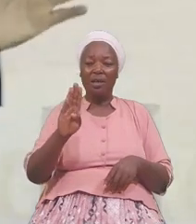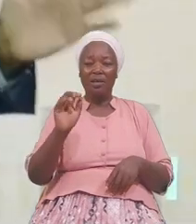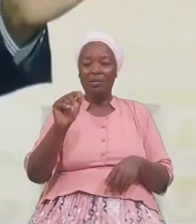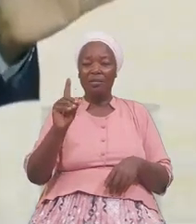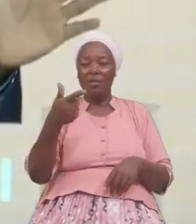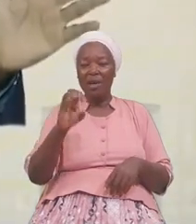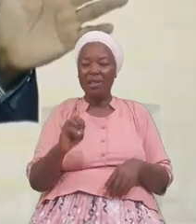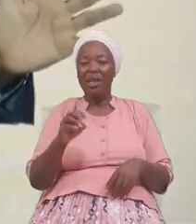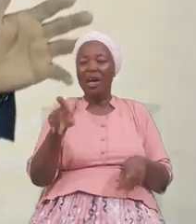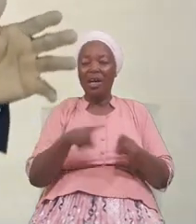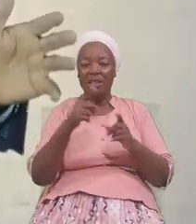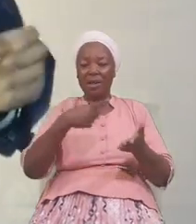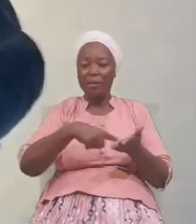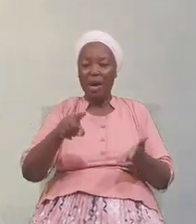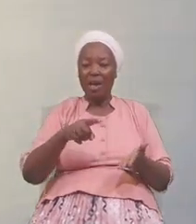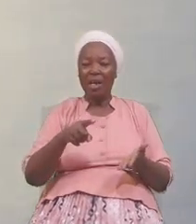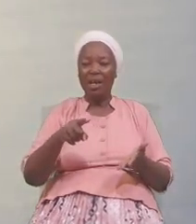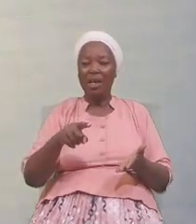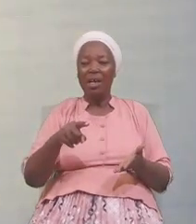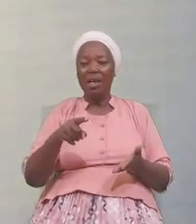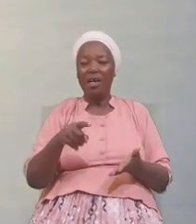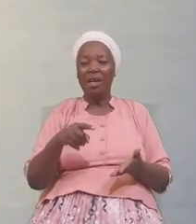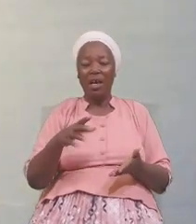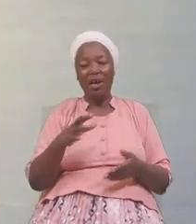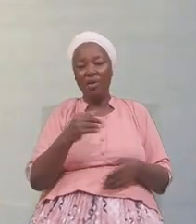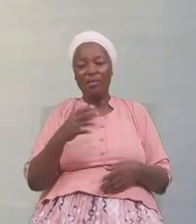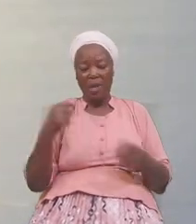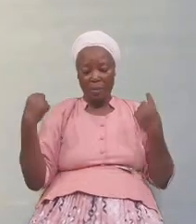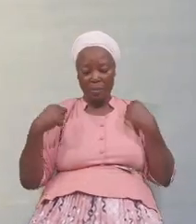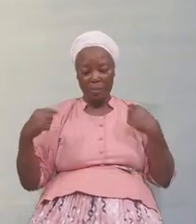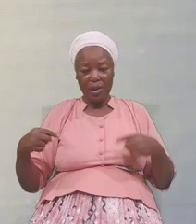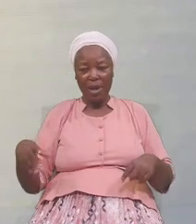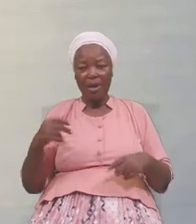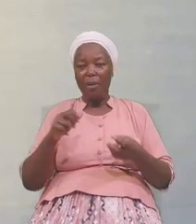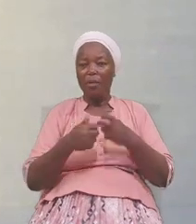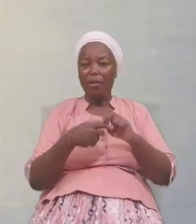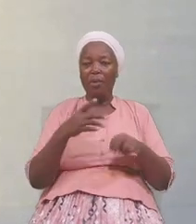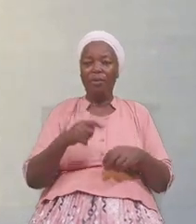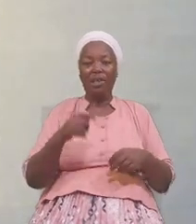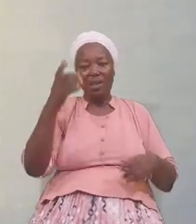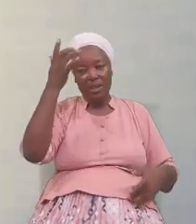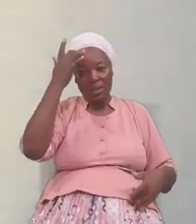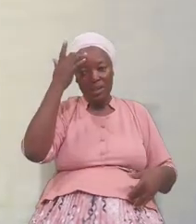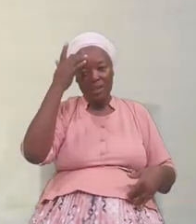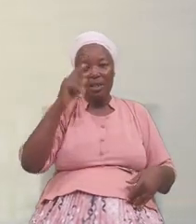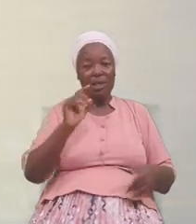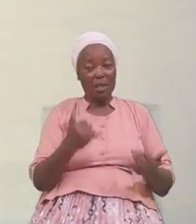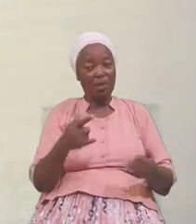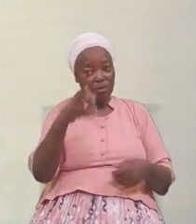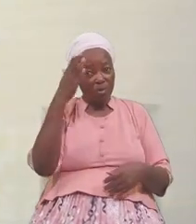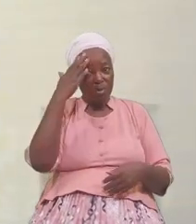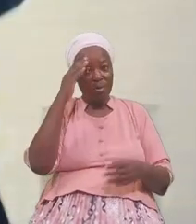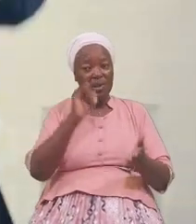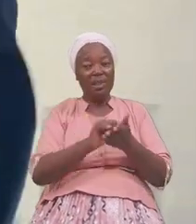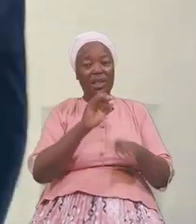the mark of the pain, the problem, the sickness. Now you know that at